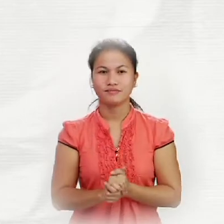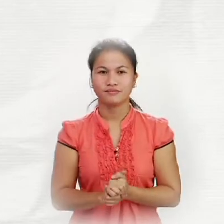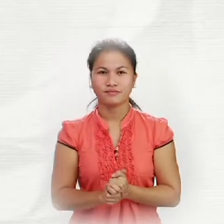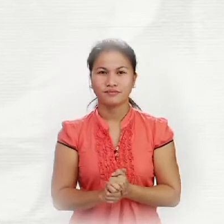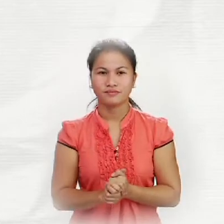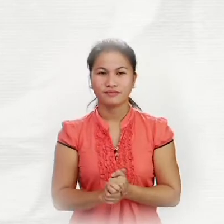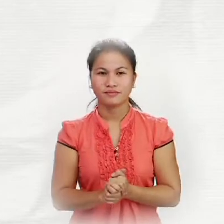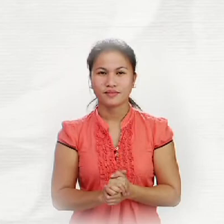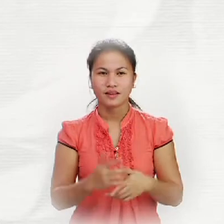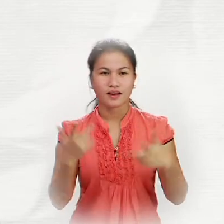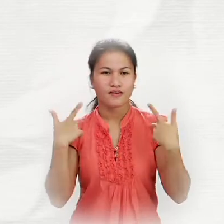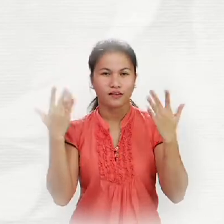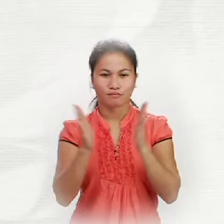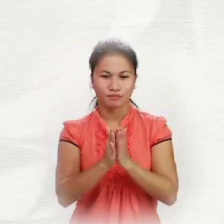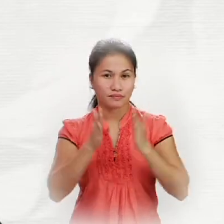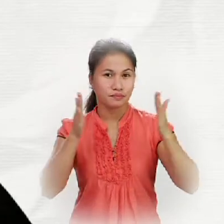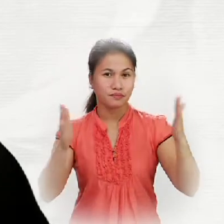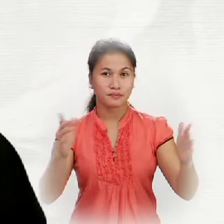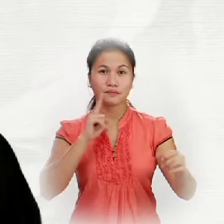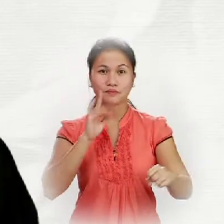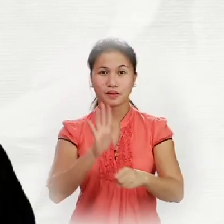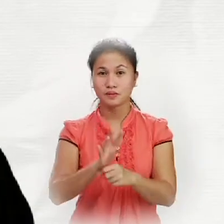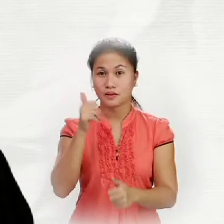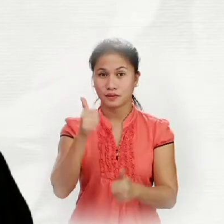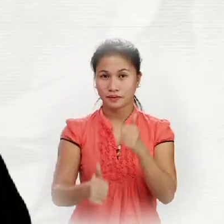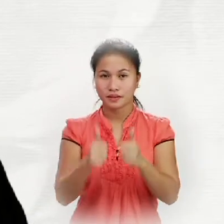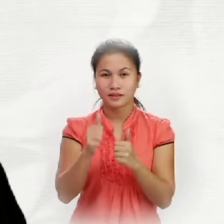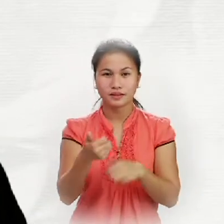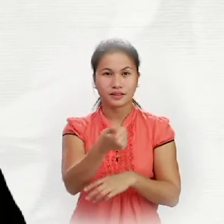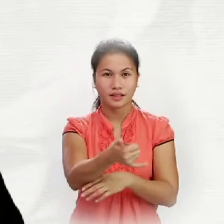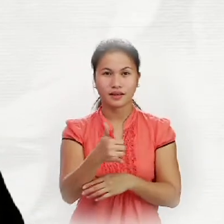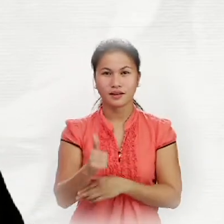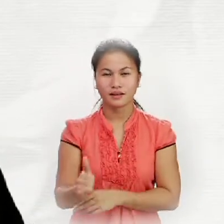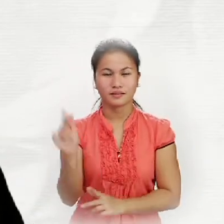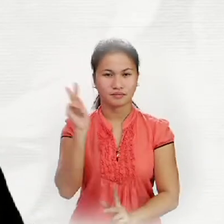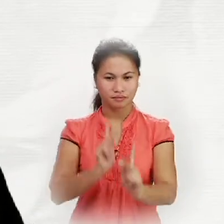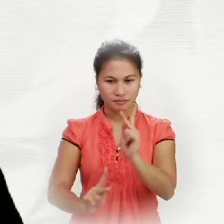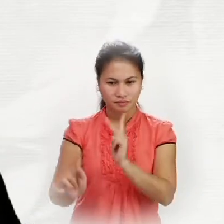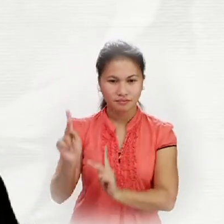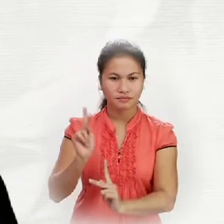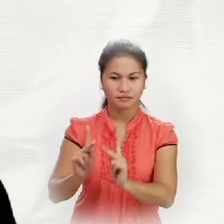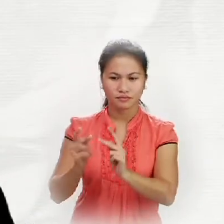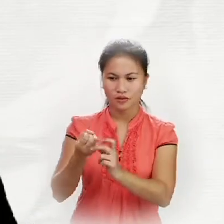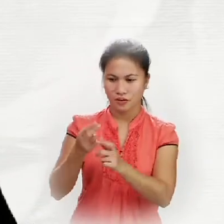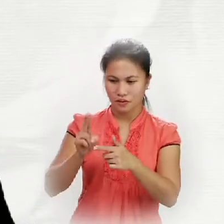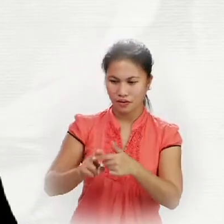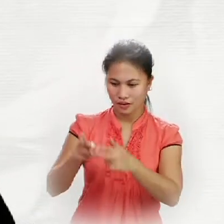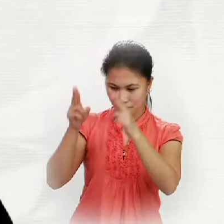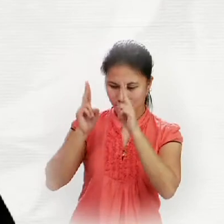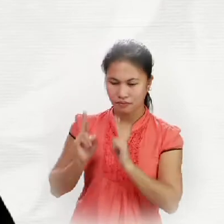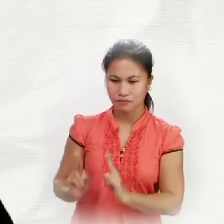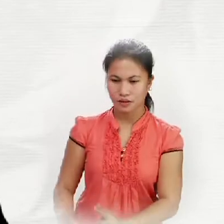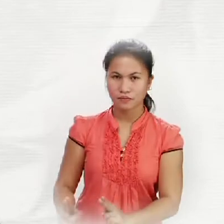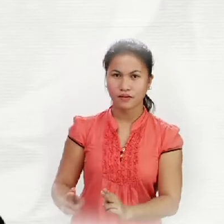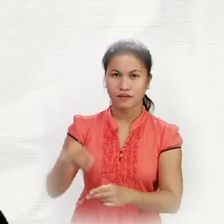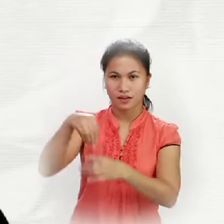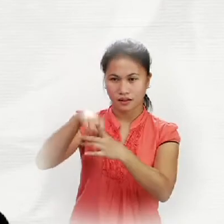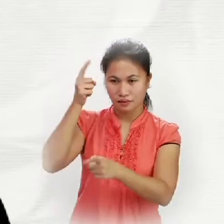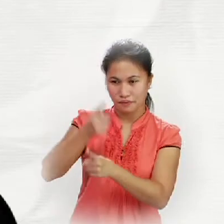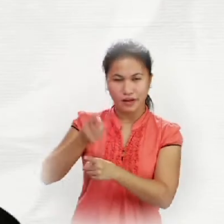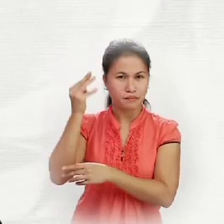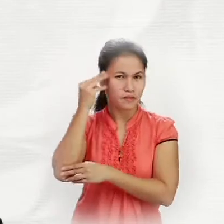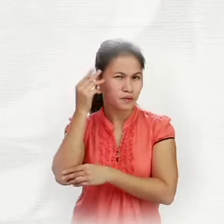Grand promises, which any human being in his or her right mind